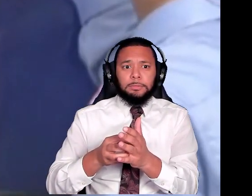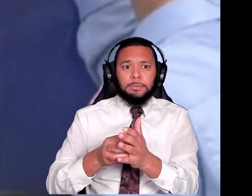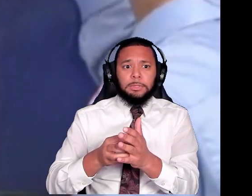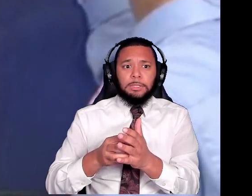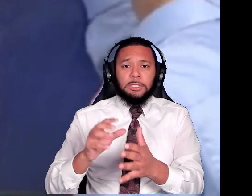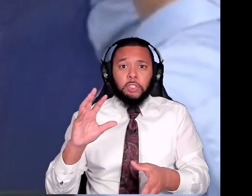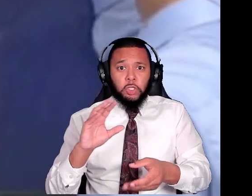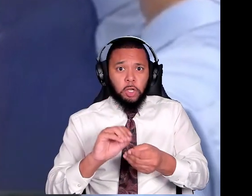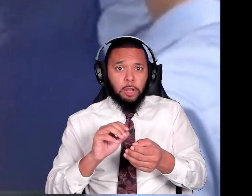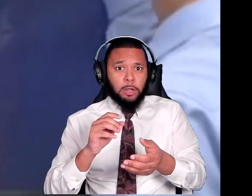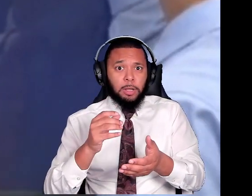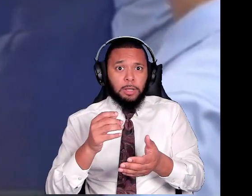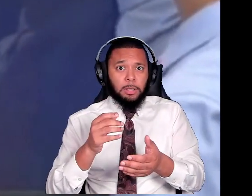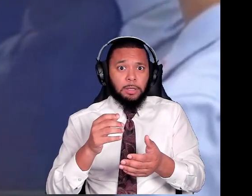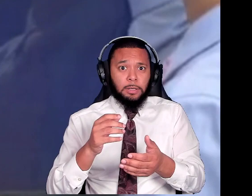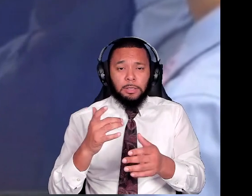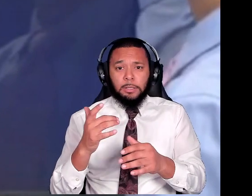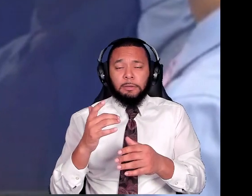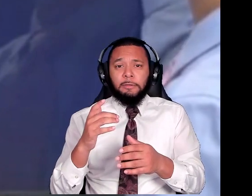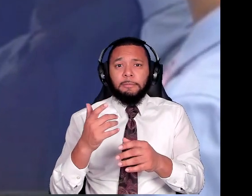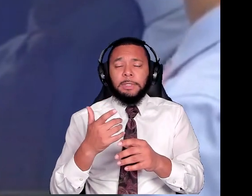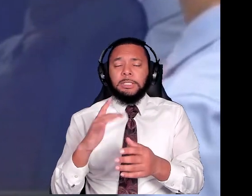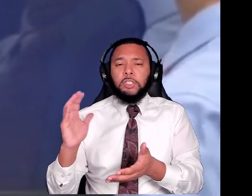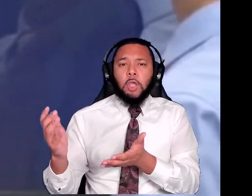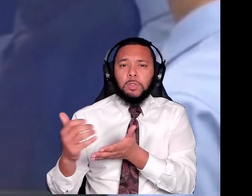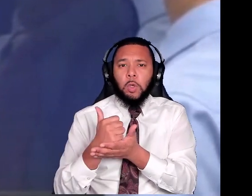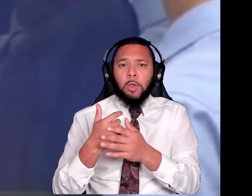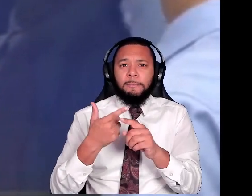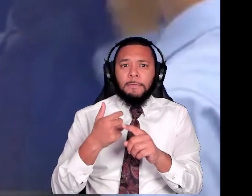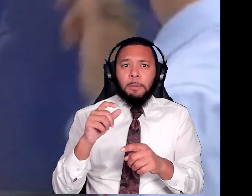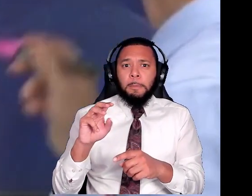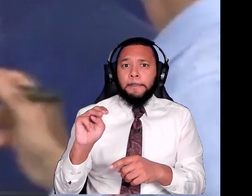$2 plus 2y.